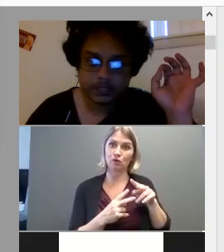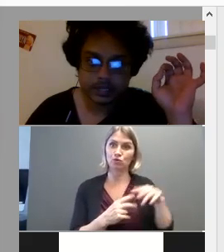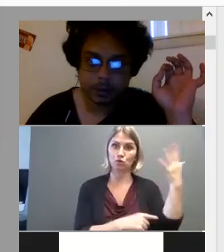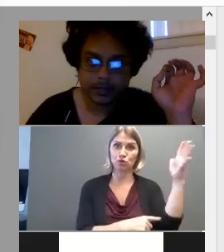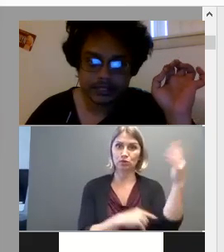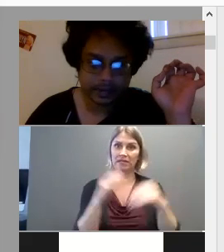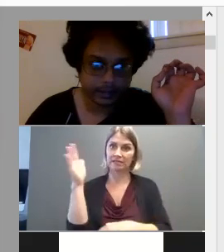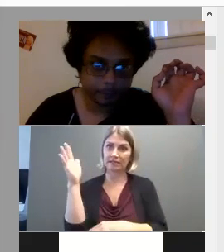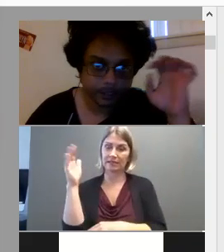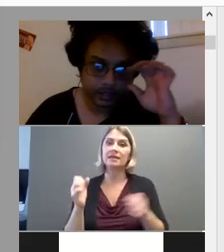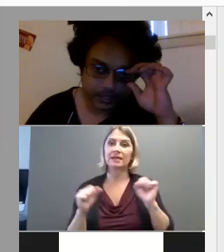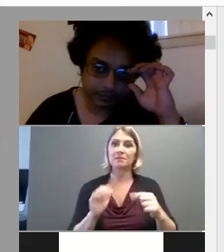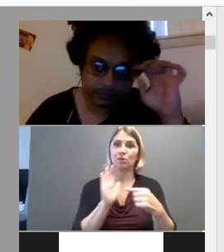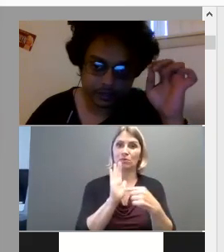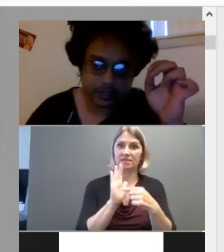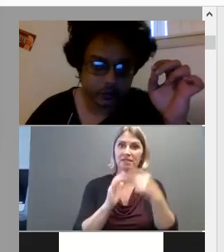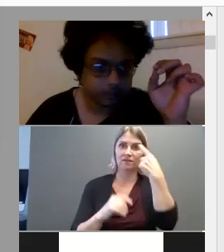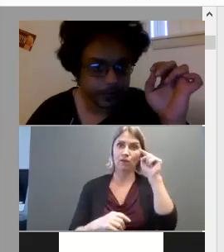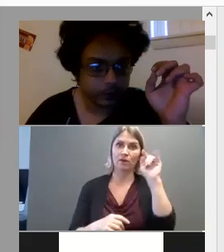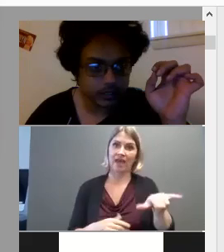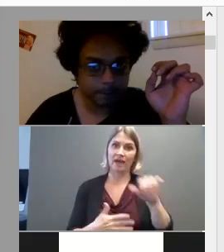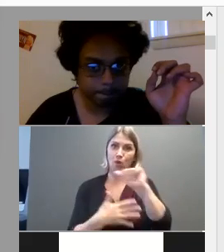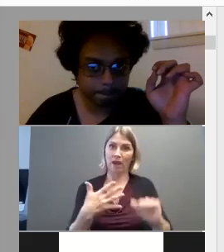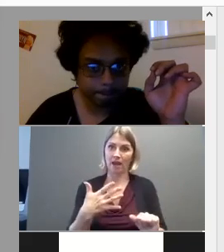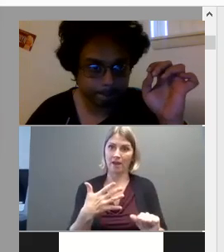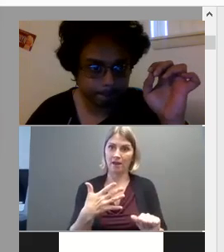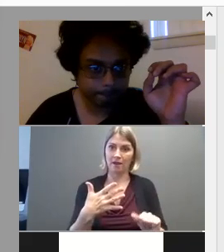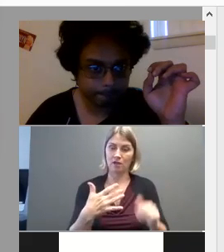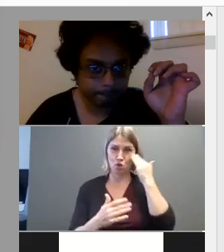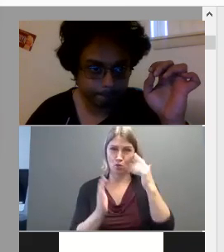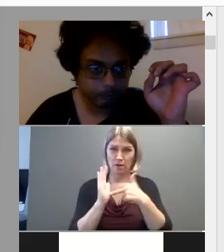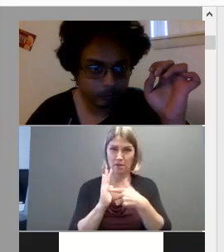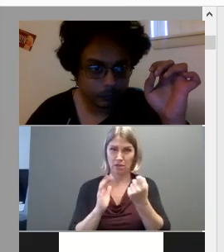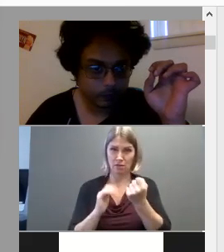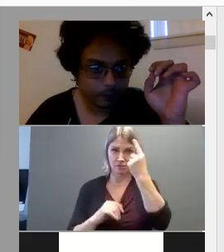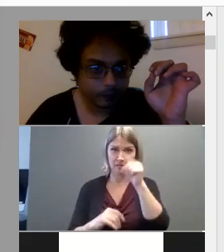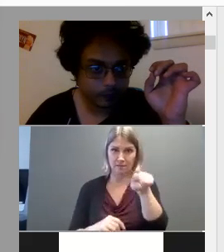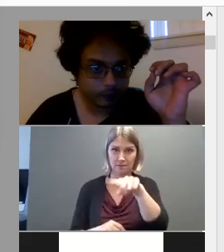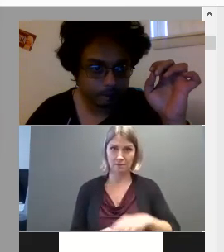can be represented by this array. Does everyone understand what I'm trying to say?